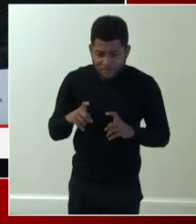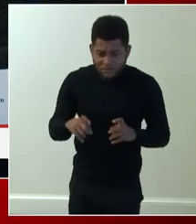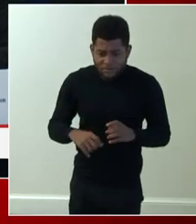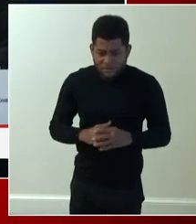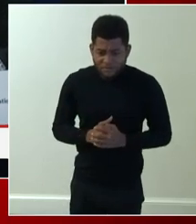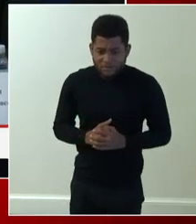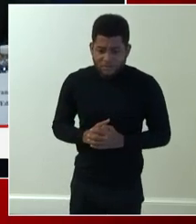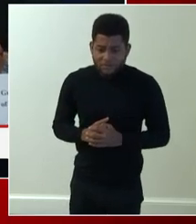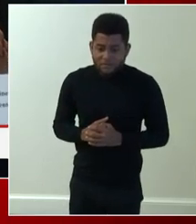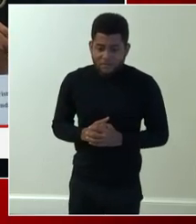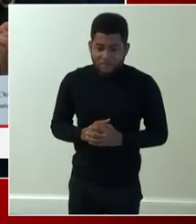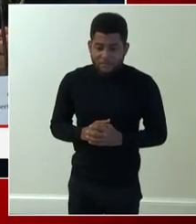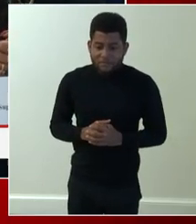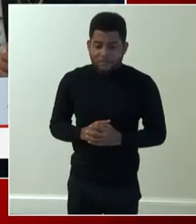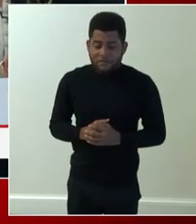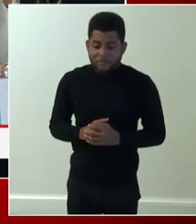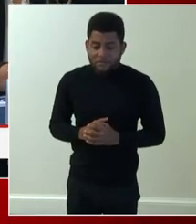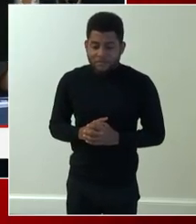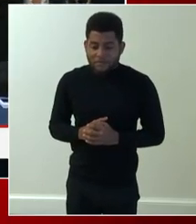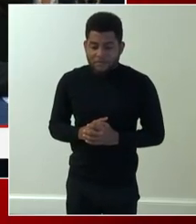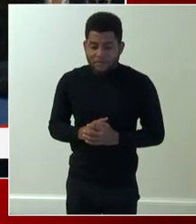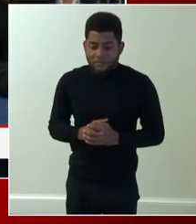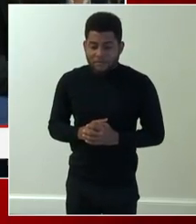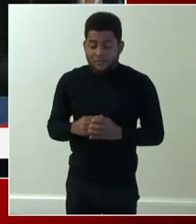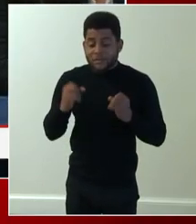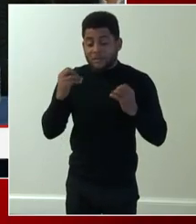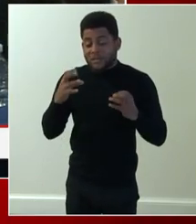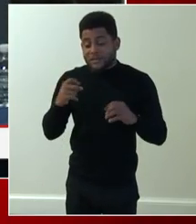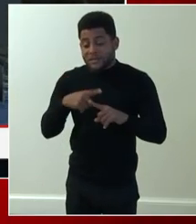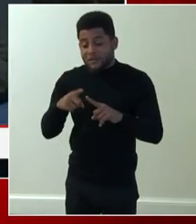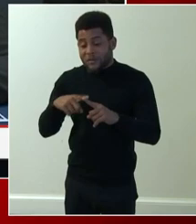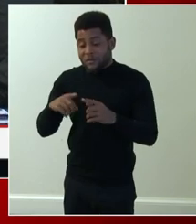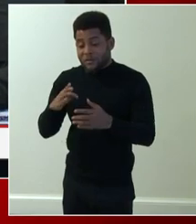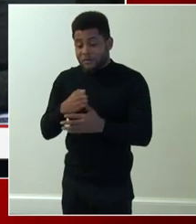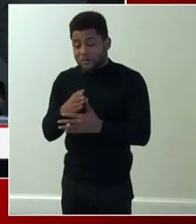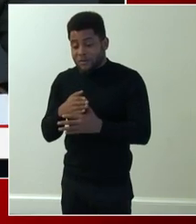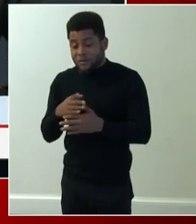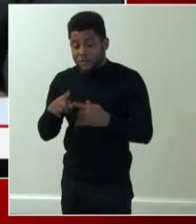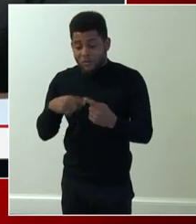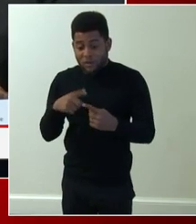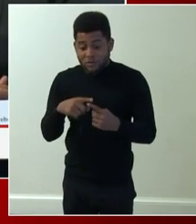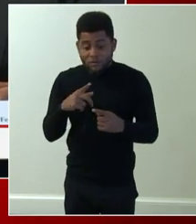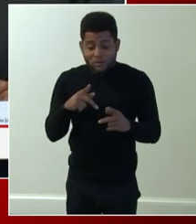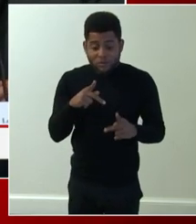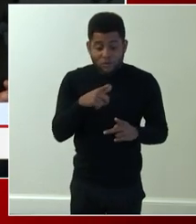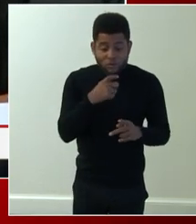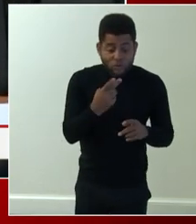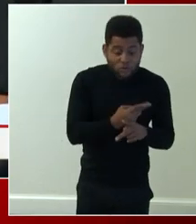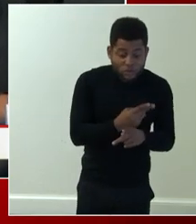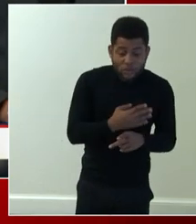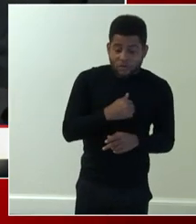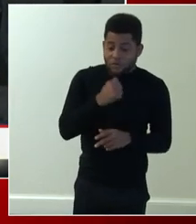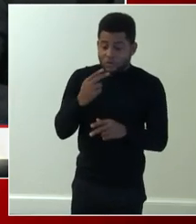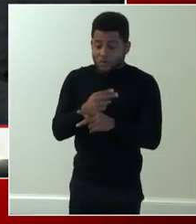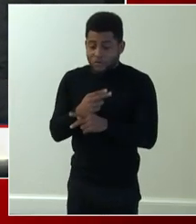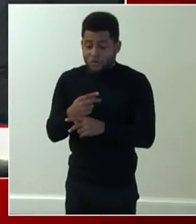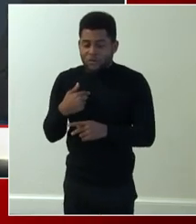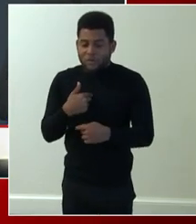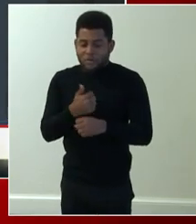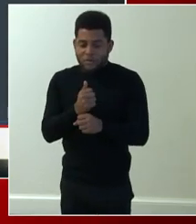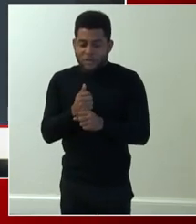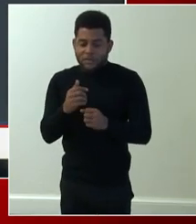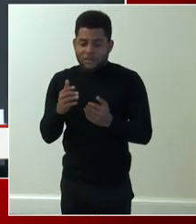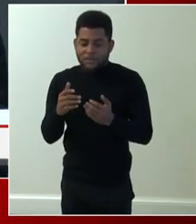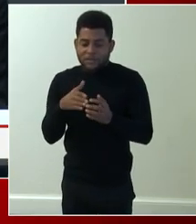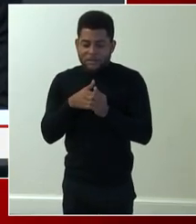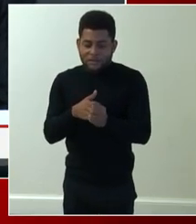Yeah, thank you for the question. So there are a number of differences between when you want to use it and when you don't want to use it. We're going to make written guidance available, rather not talk